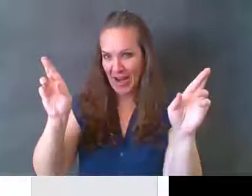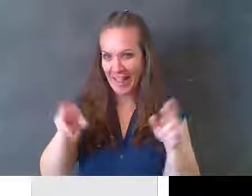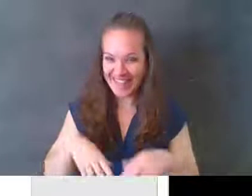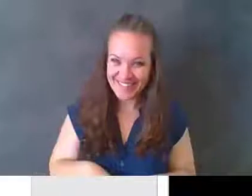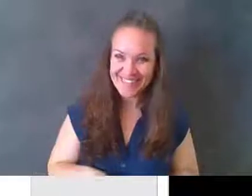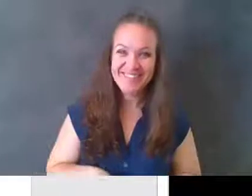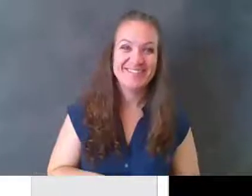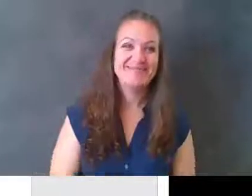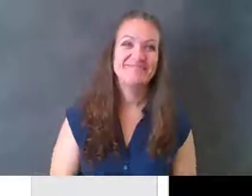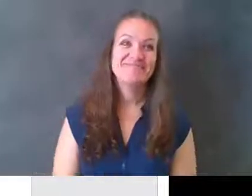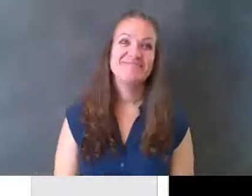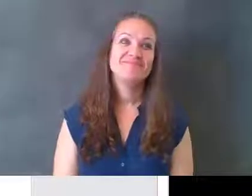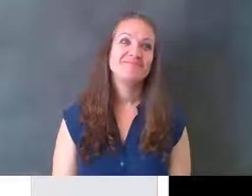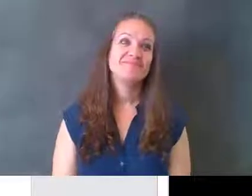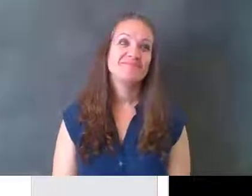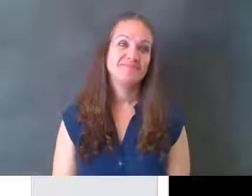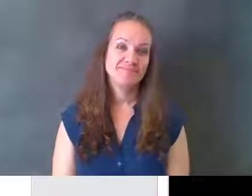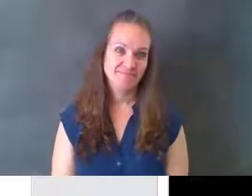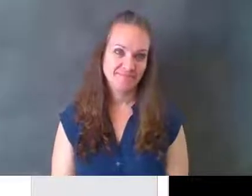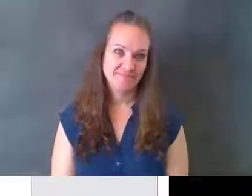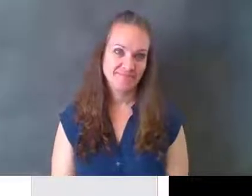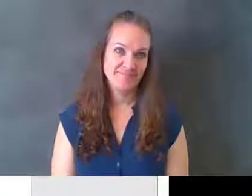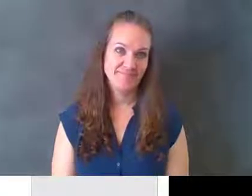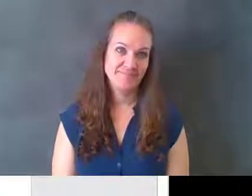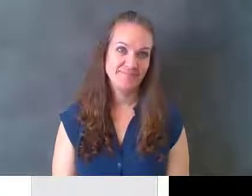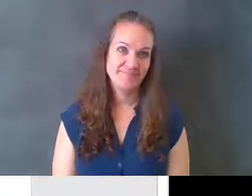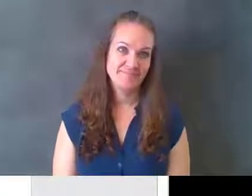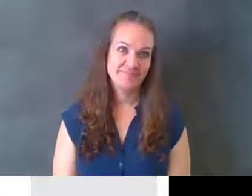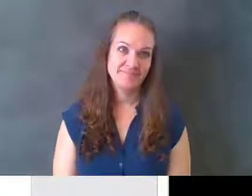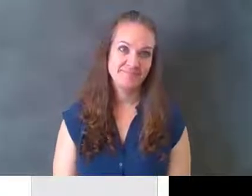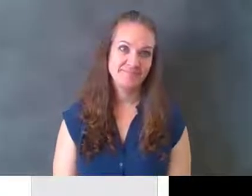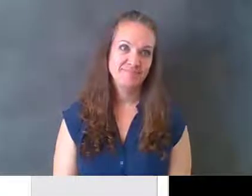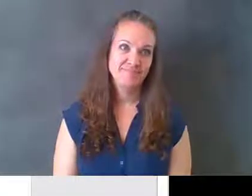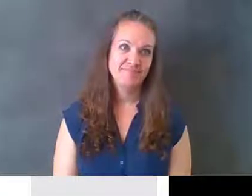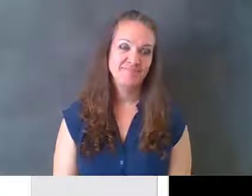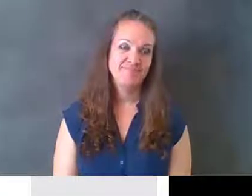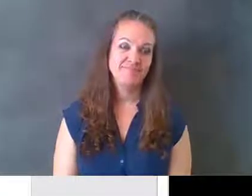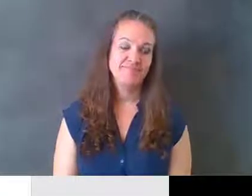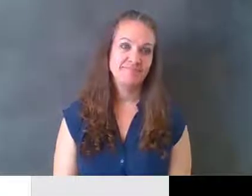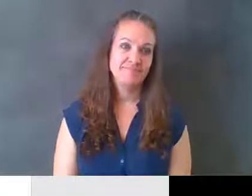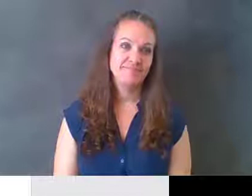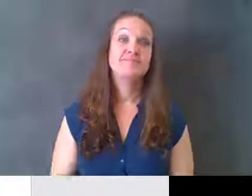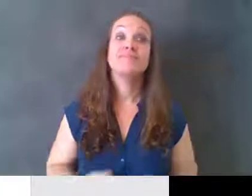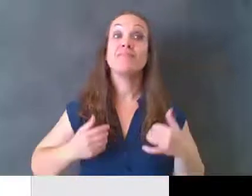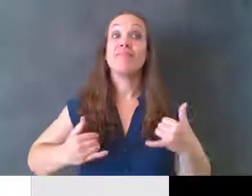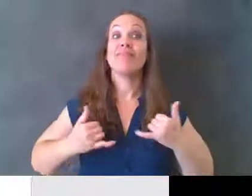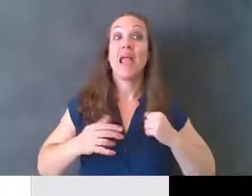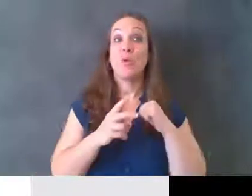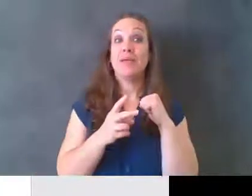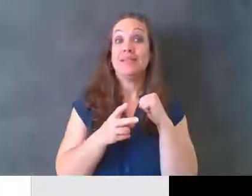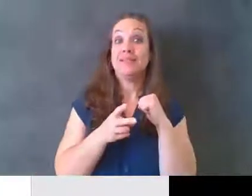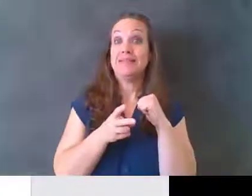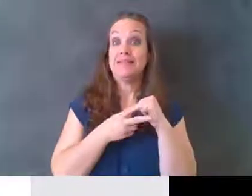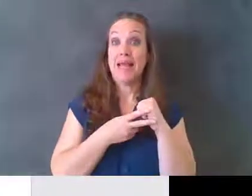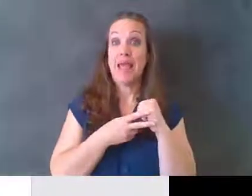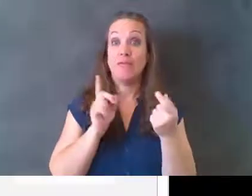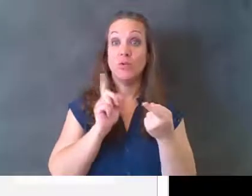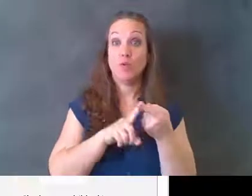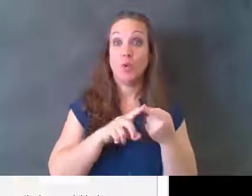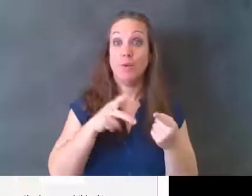start in thinking that your document is accessible. So we're going to save to PDF. I'm going to come here and hit